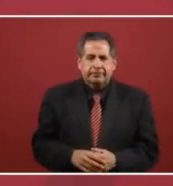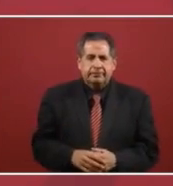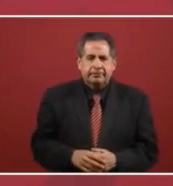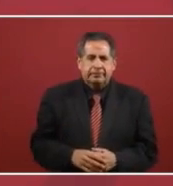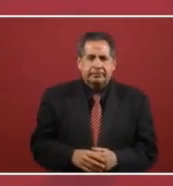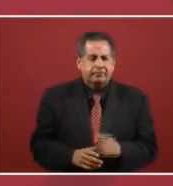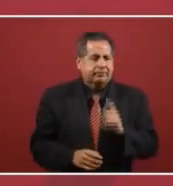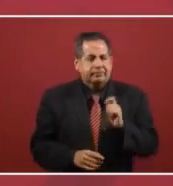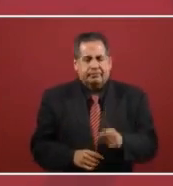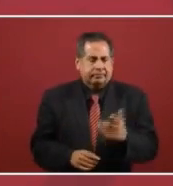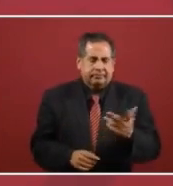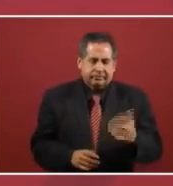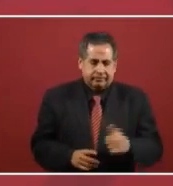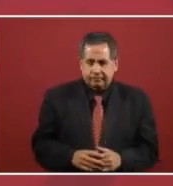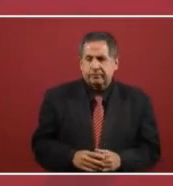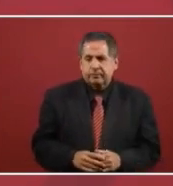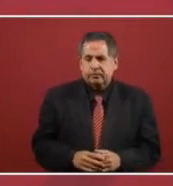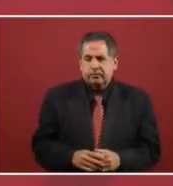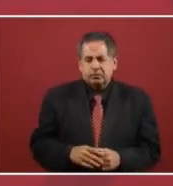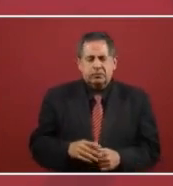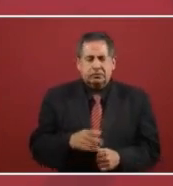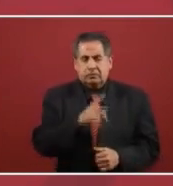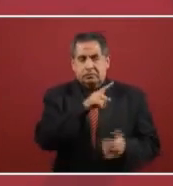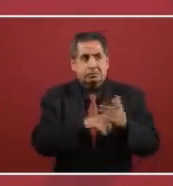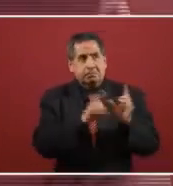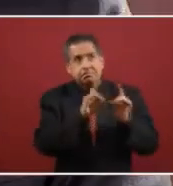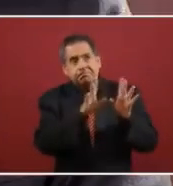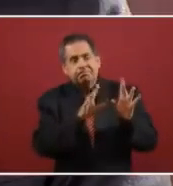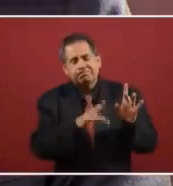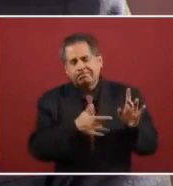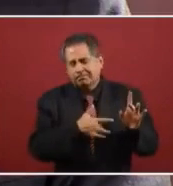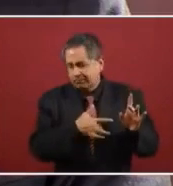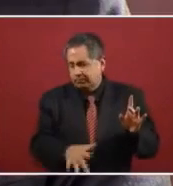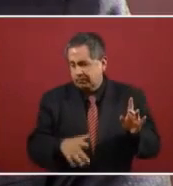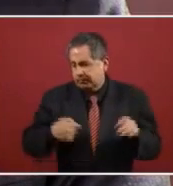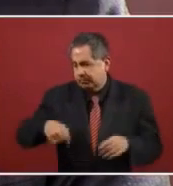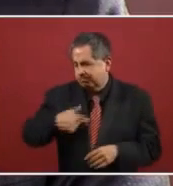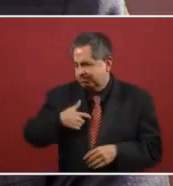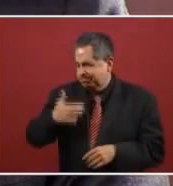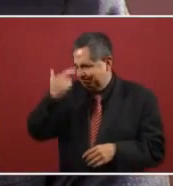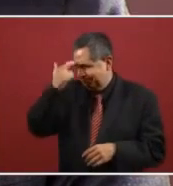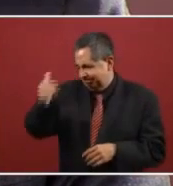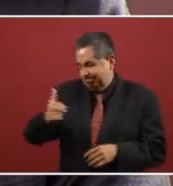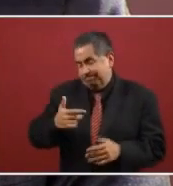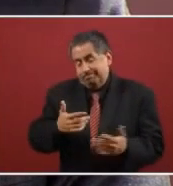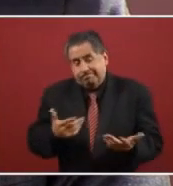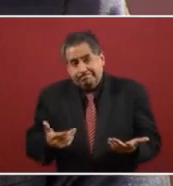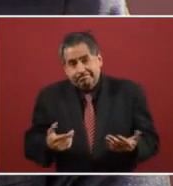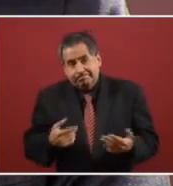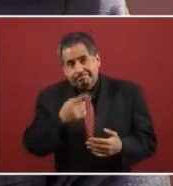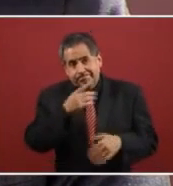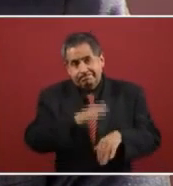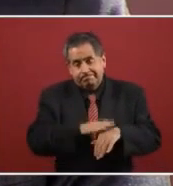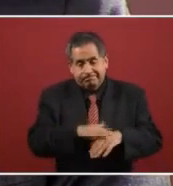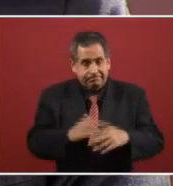Son de esos casos It's en one los of que those duele cases where it hurts tener la razón. to be in the right.